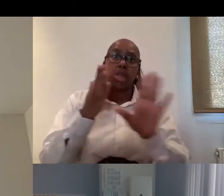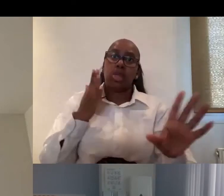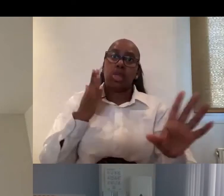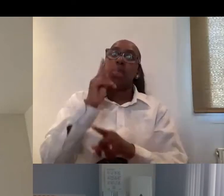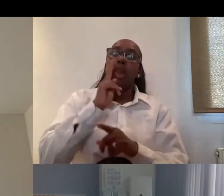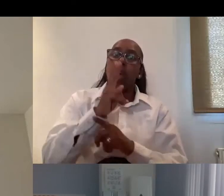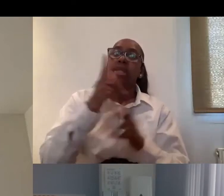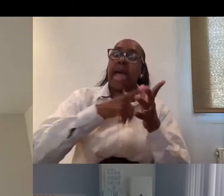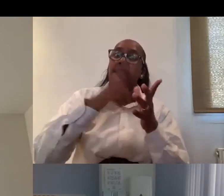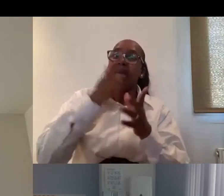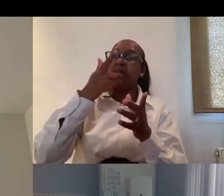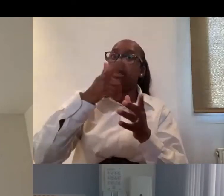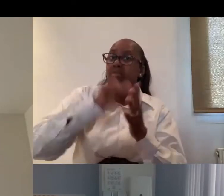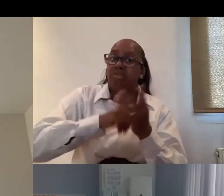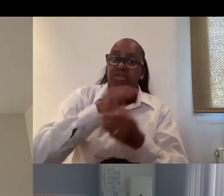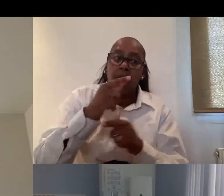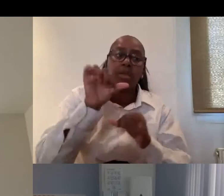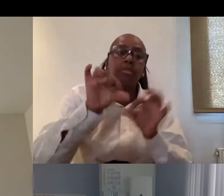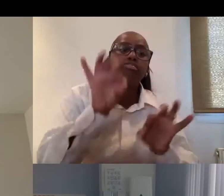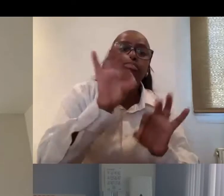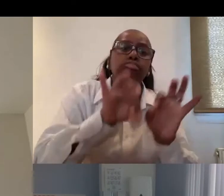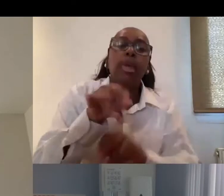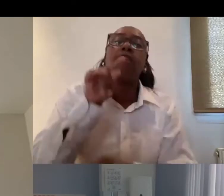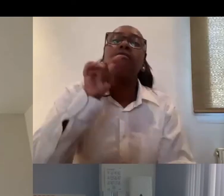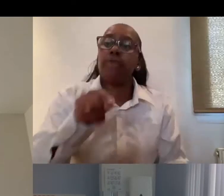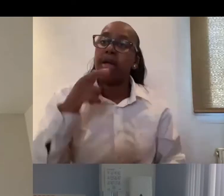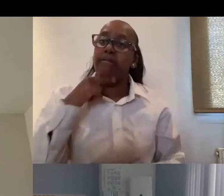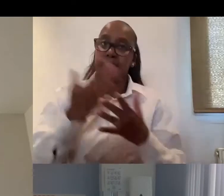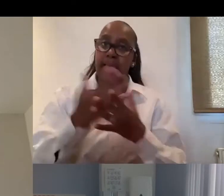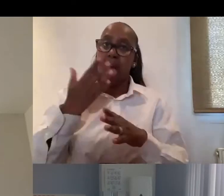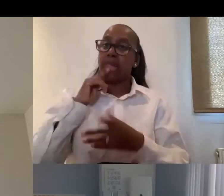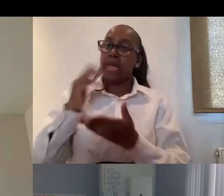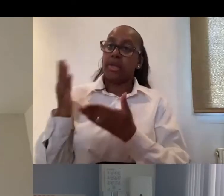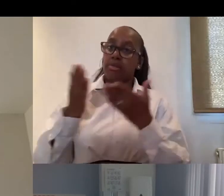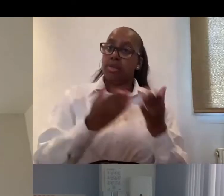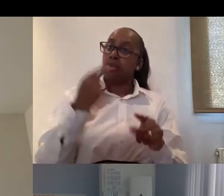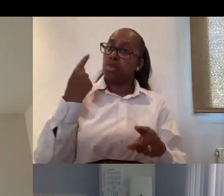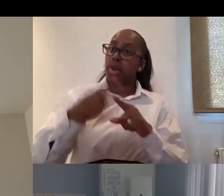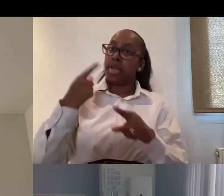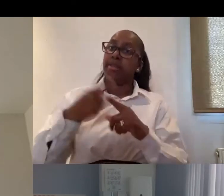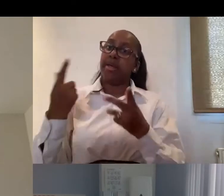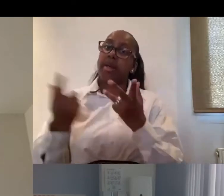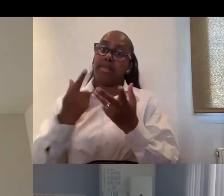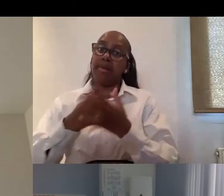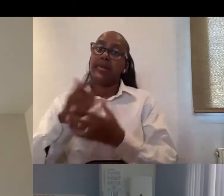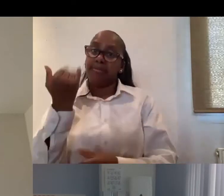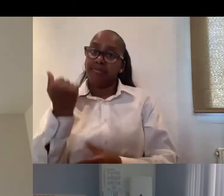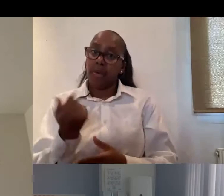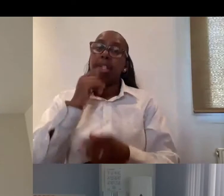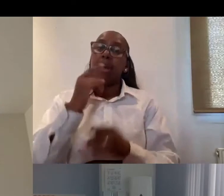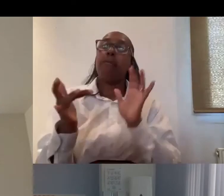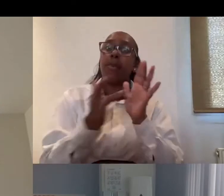at your application first every step of the way, and that's how they were able to be produced quicker than anything has been before. But the